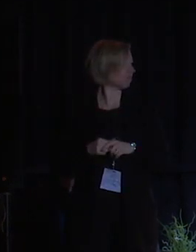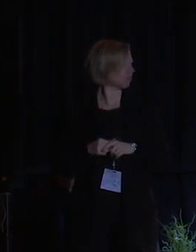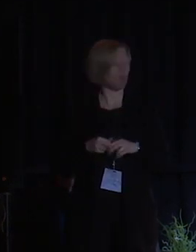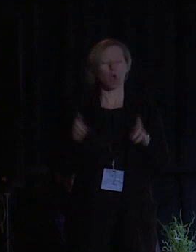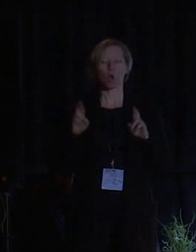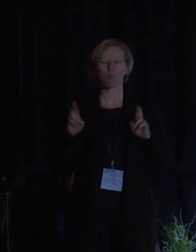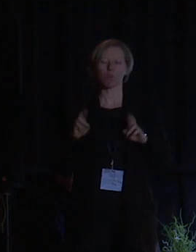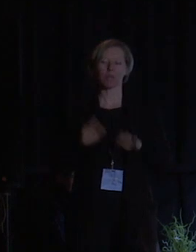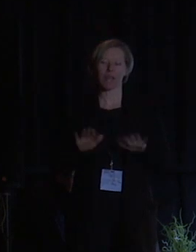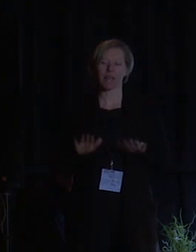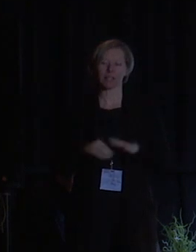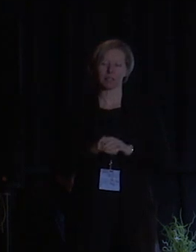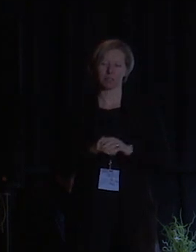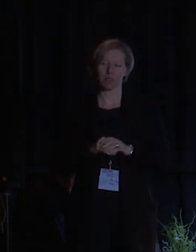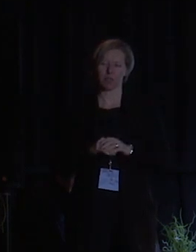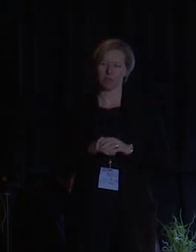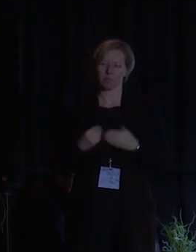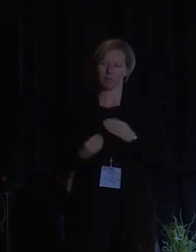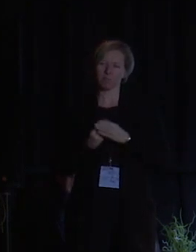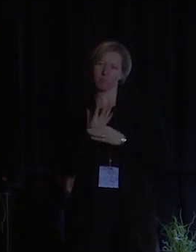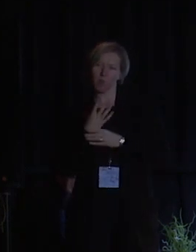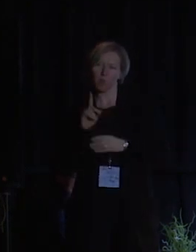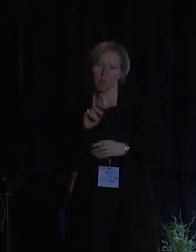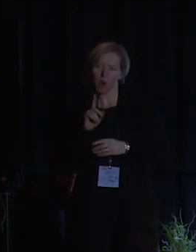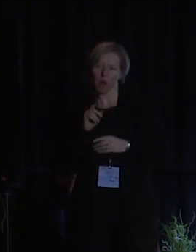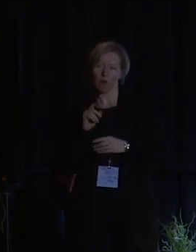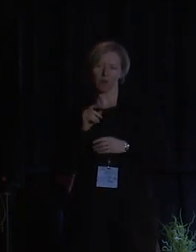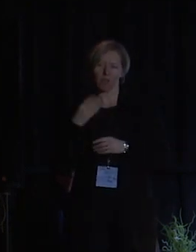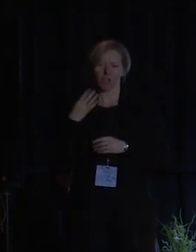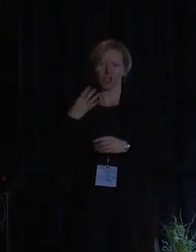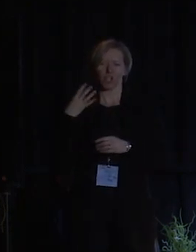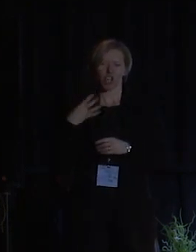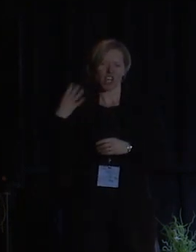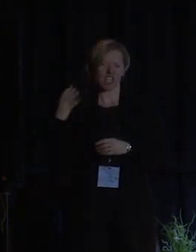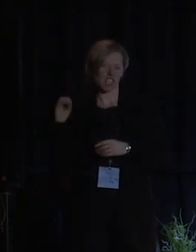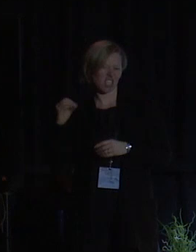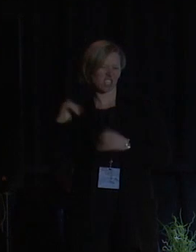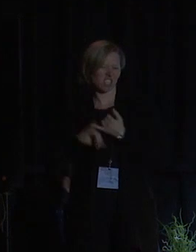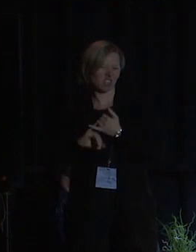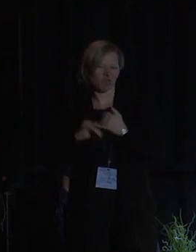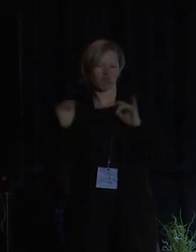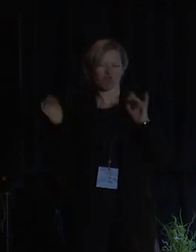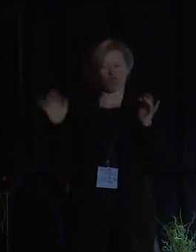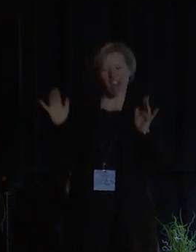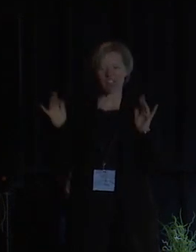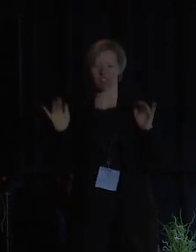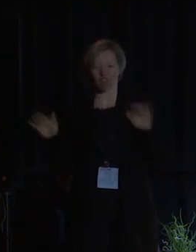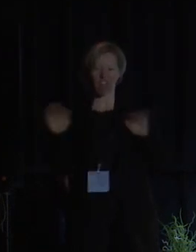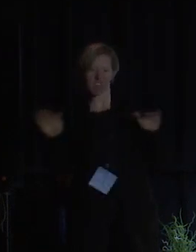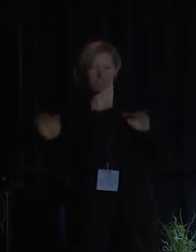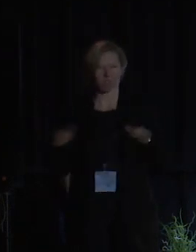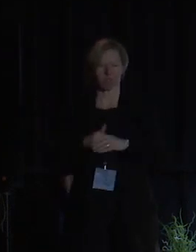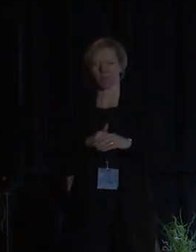Promised Land is inspired by the early 90s rave scene, of course. When